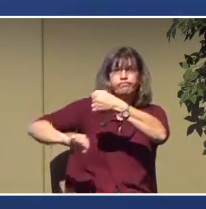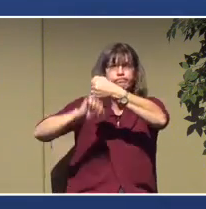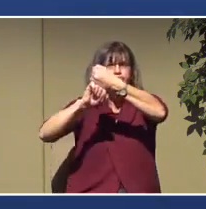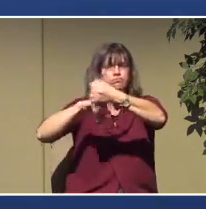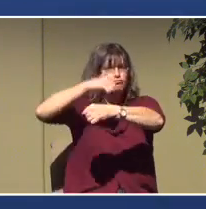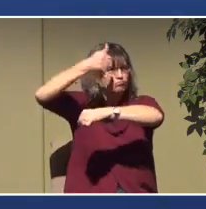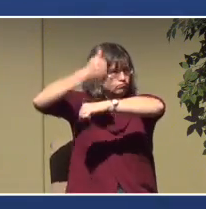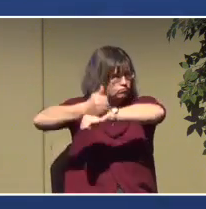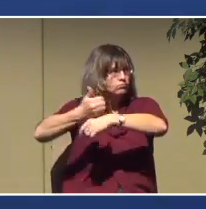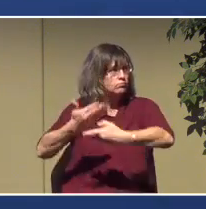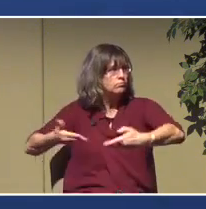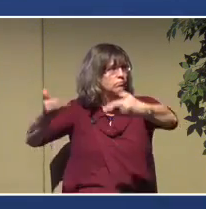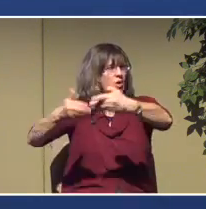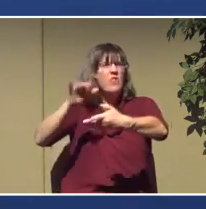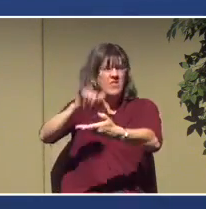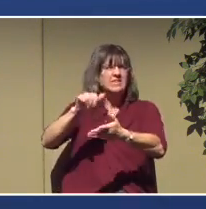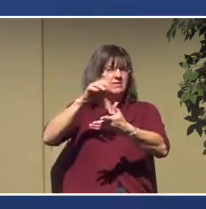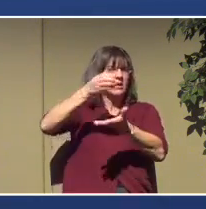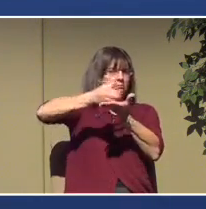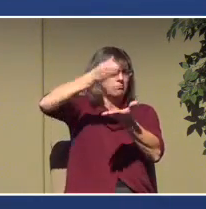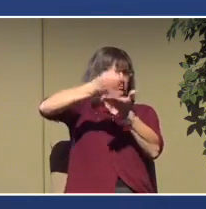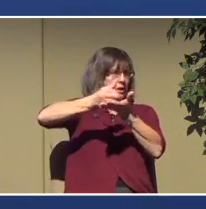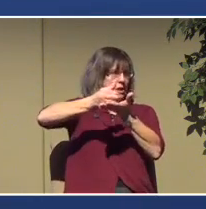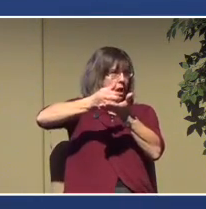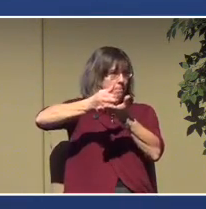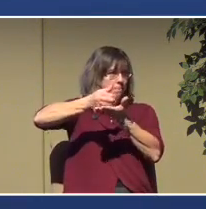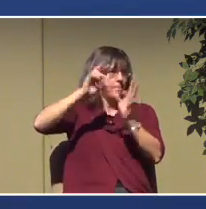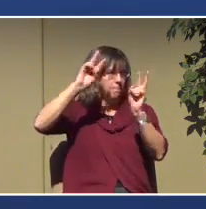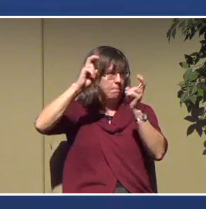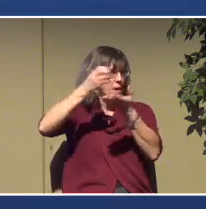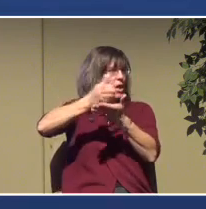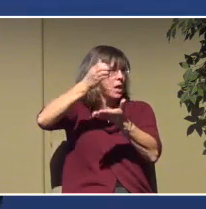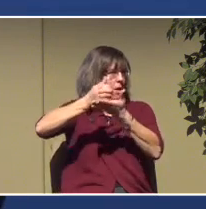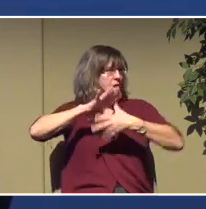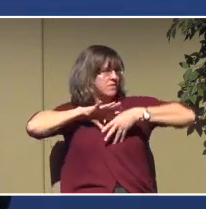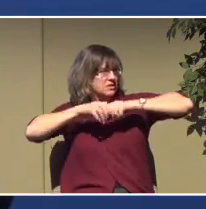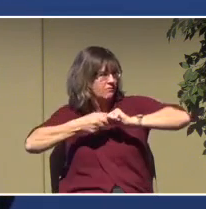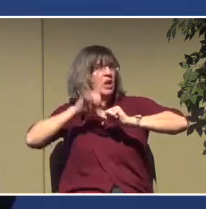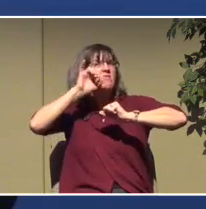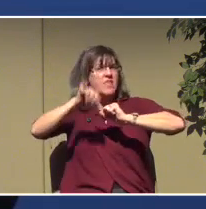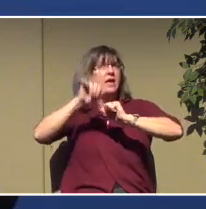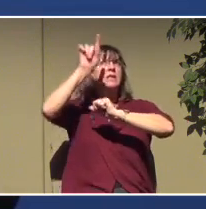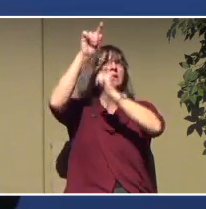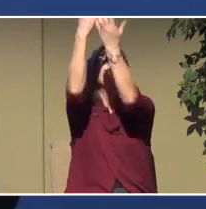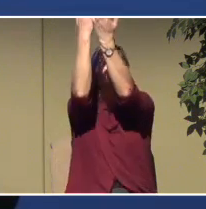the cup is about. If there's any other way, but there isn't.